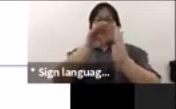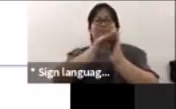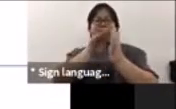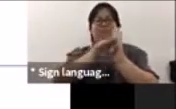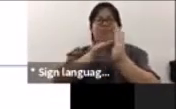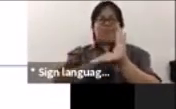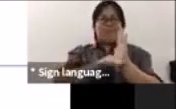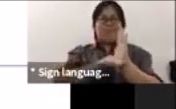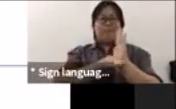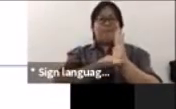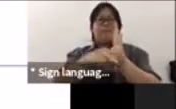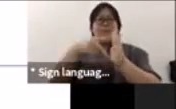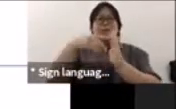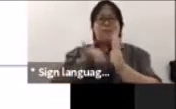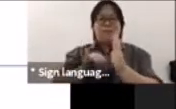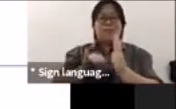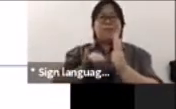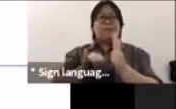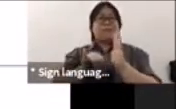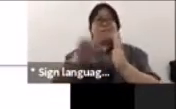health policy initiative.